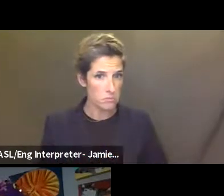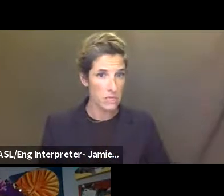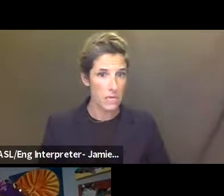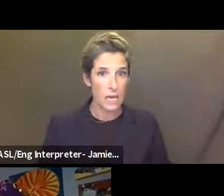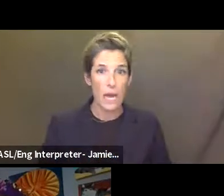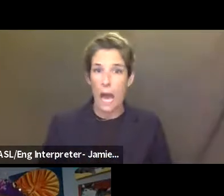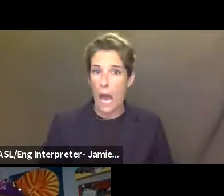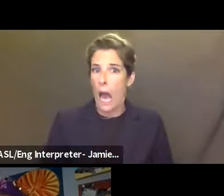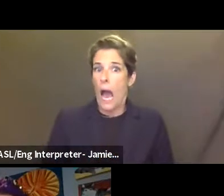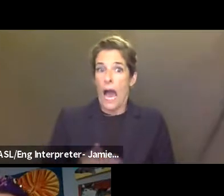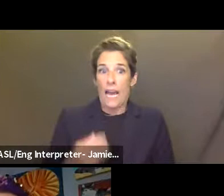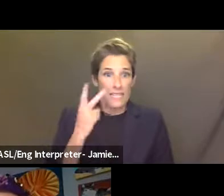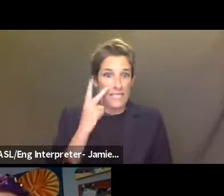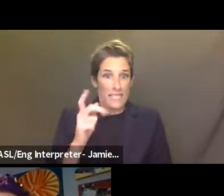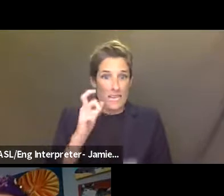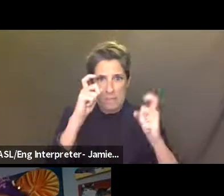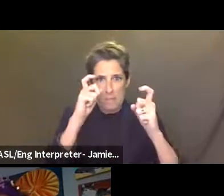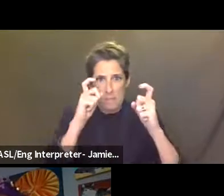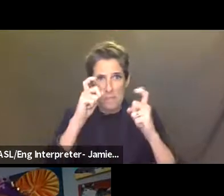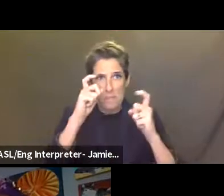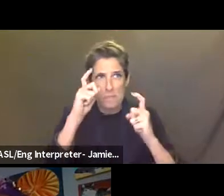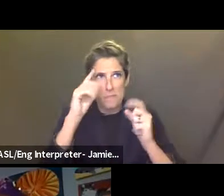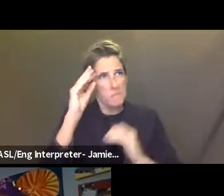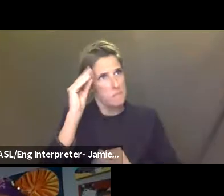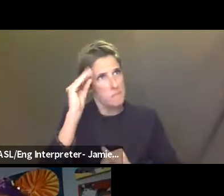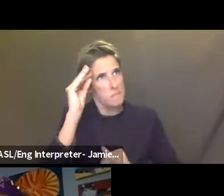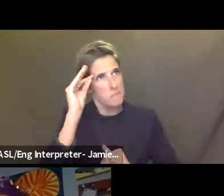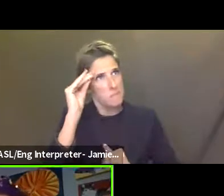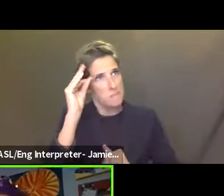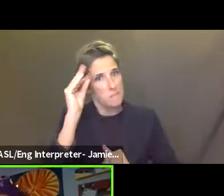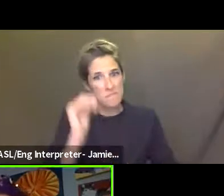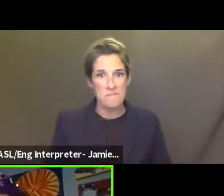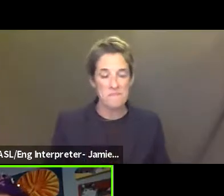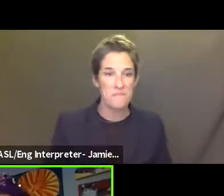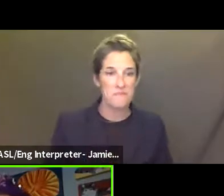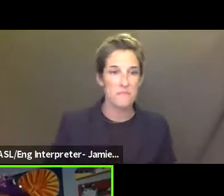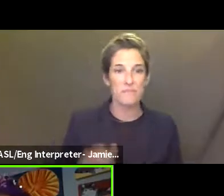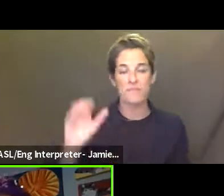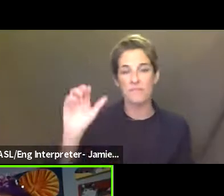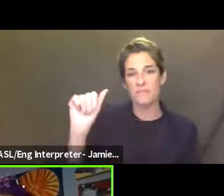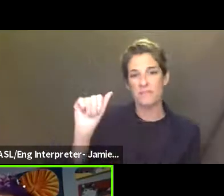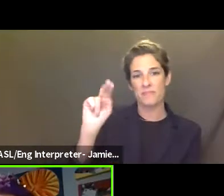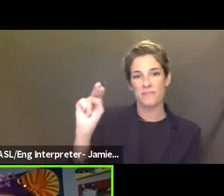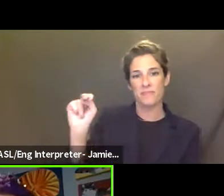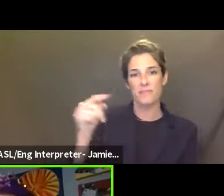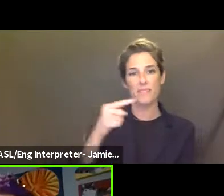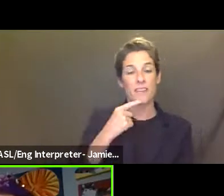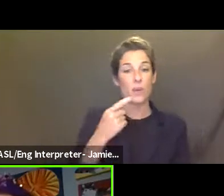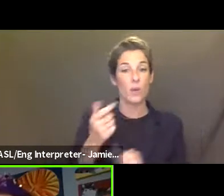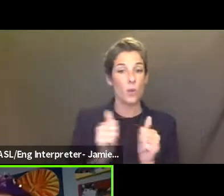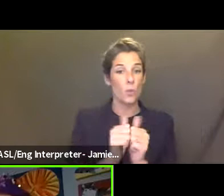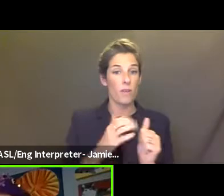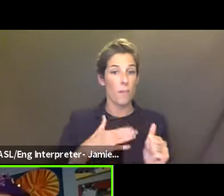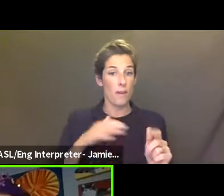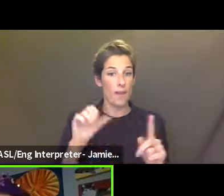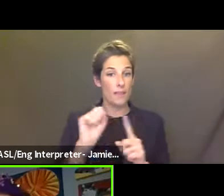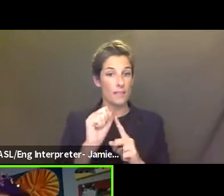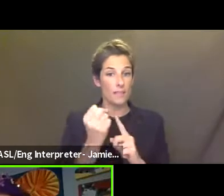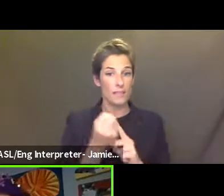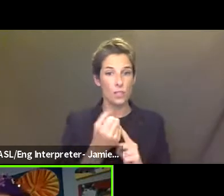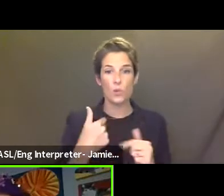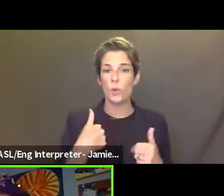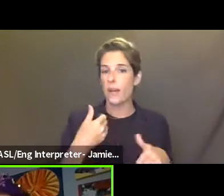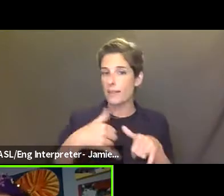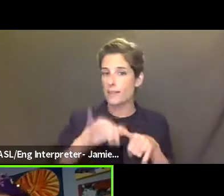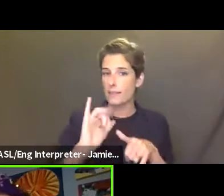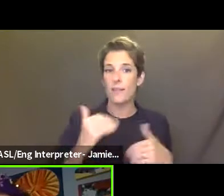I can tell it's a good question because we're all like, I think in my case, I still have a lot of wounds that